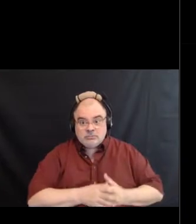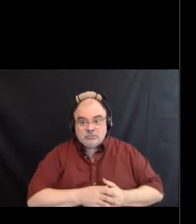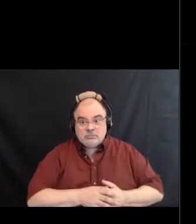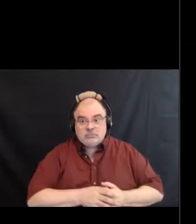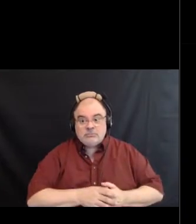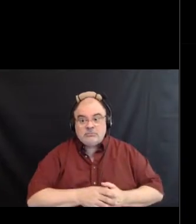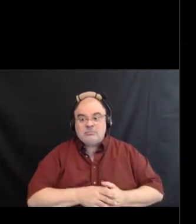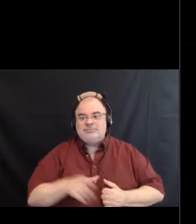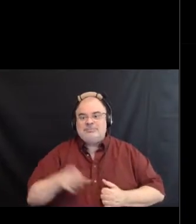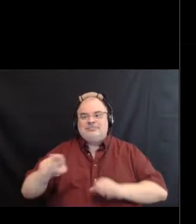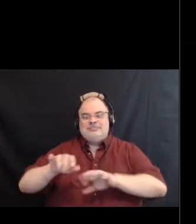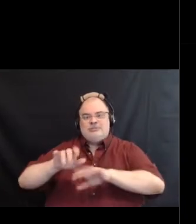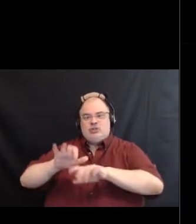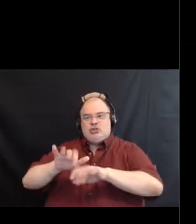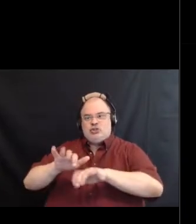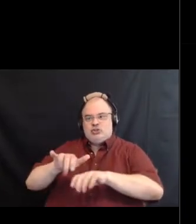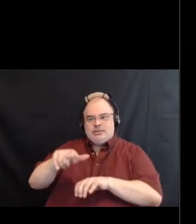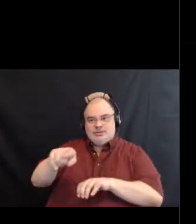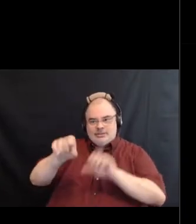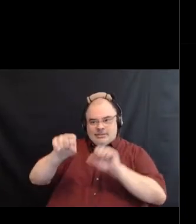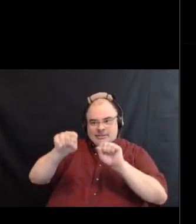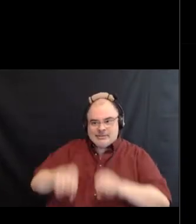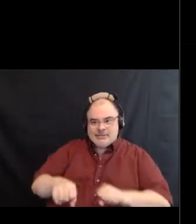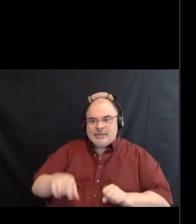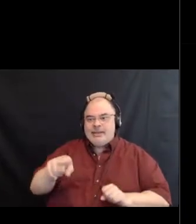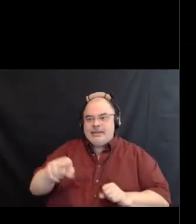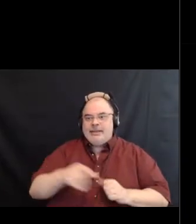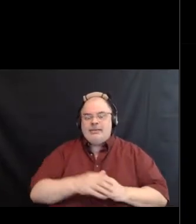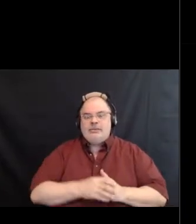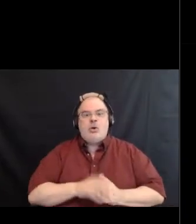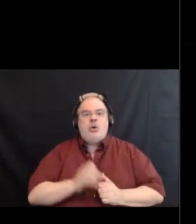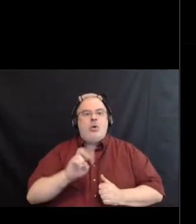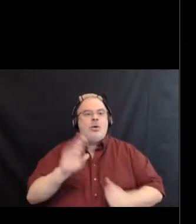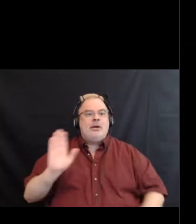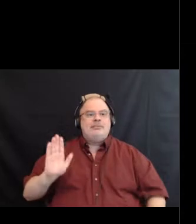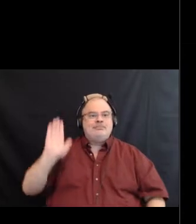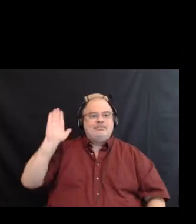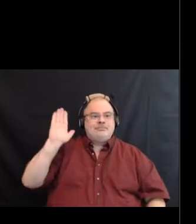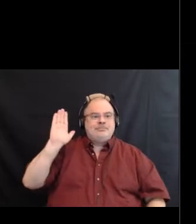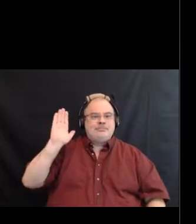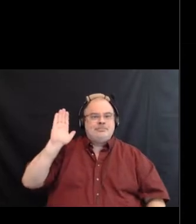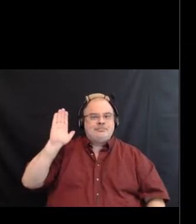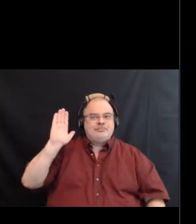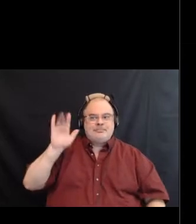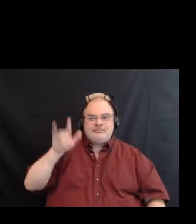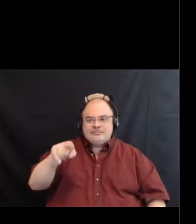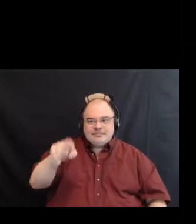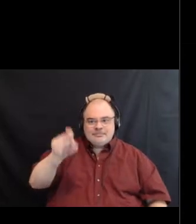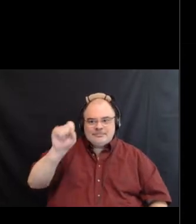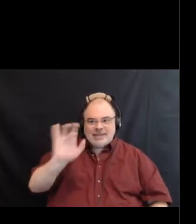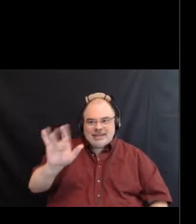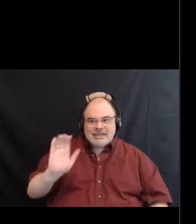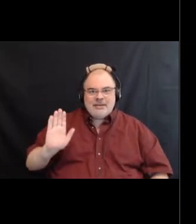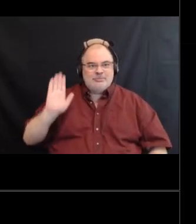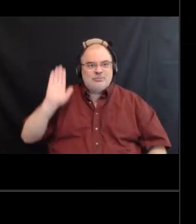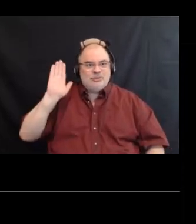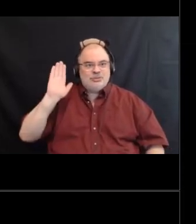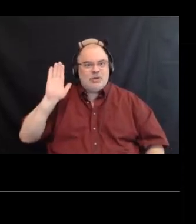the questions answer box, you can send a chat message, or you can raise your hand on the GoToWebinar,